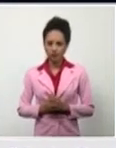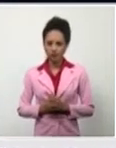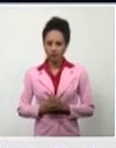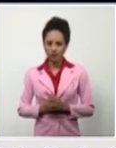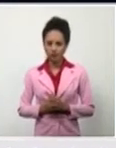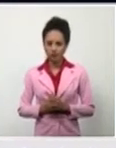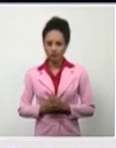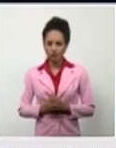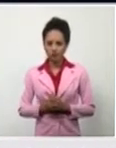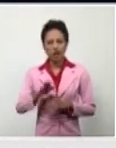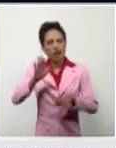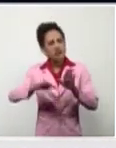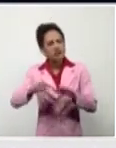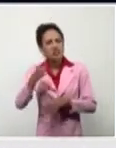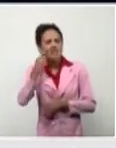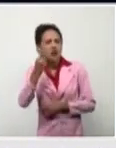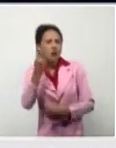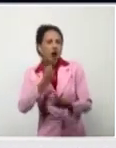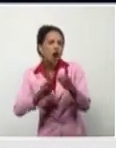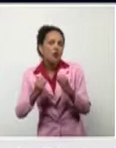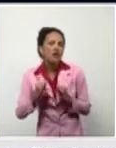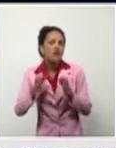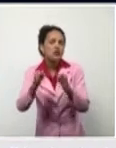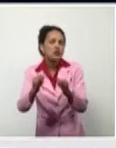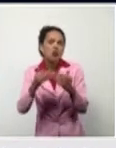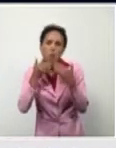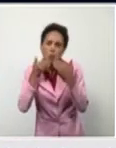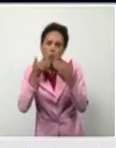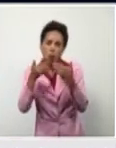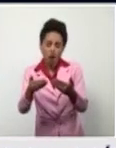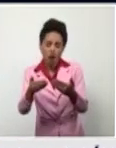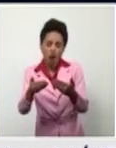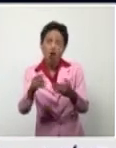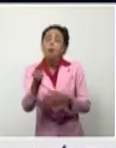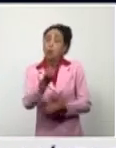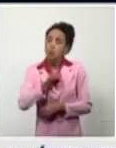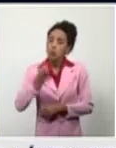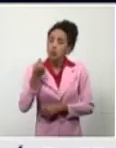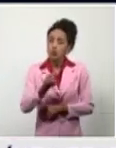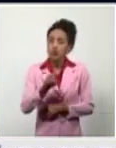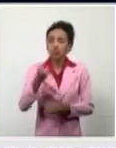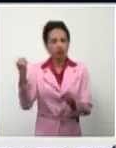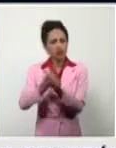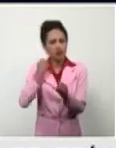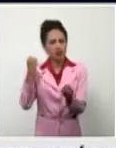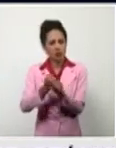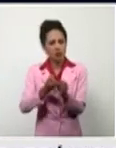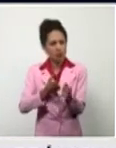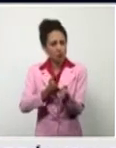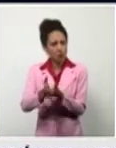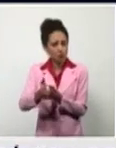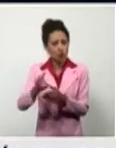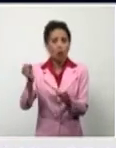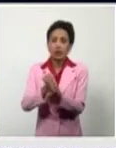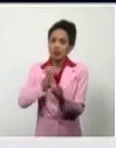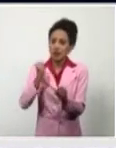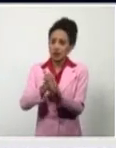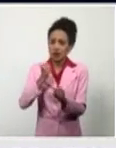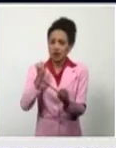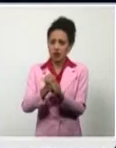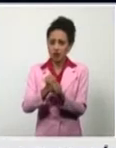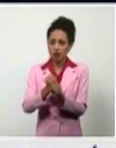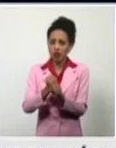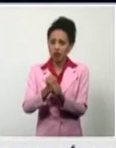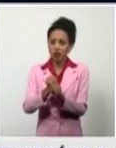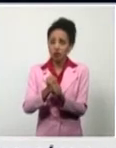are favorable, and of course this is what we work for. This is what we work to achieve these indicators,